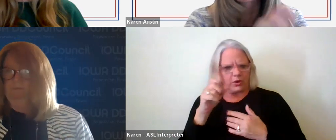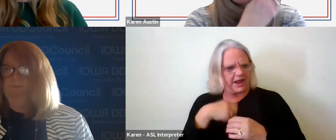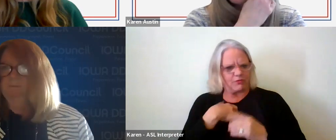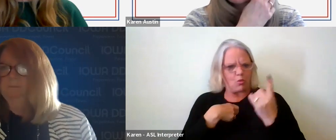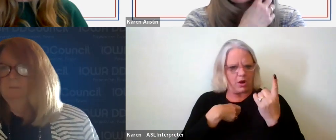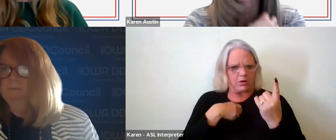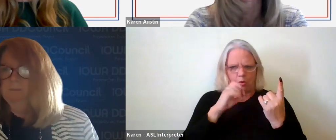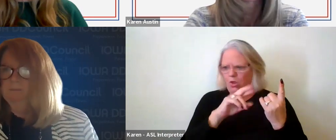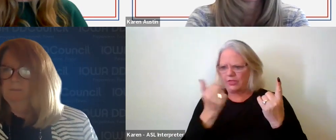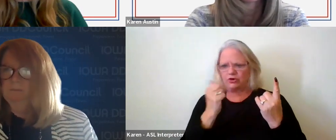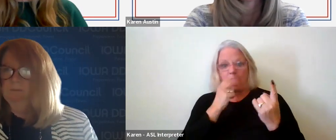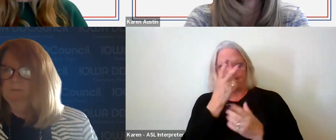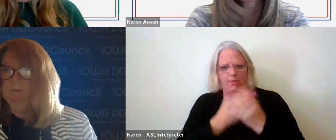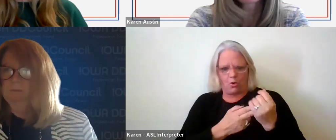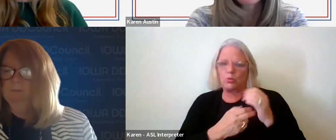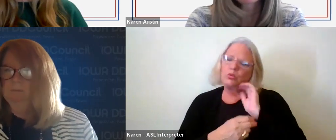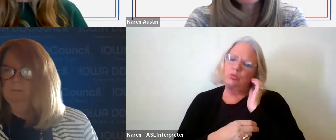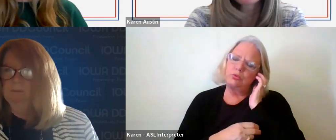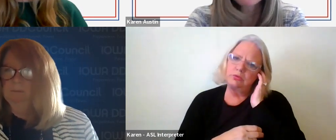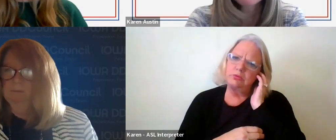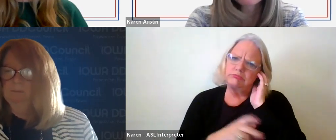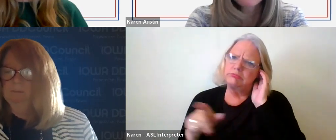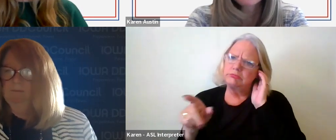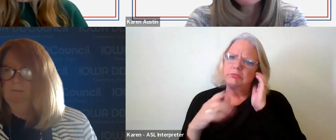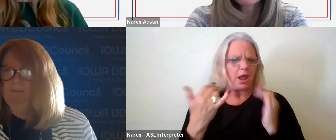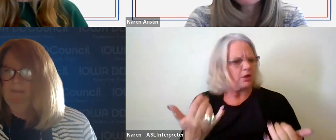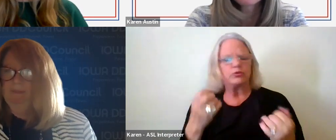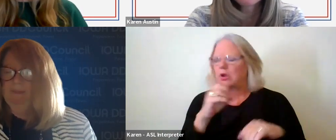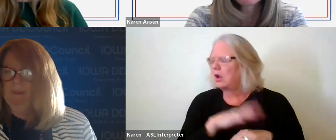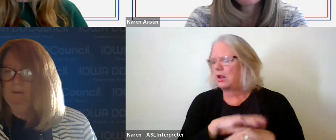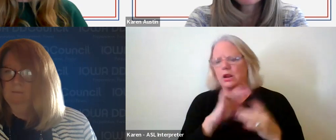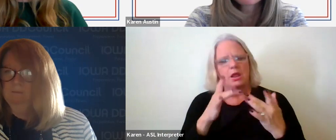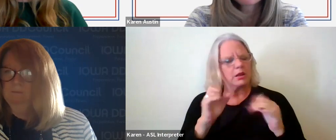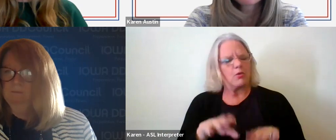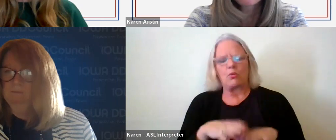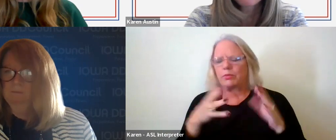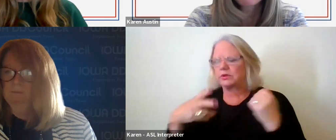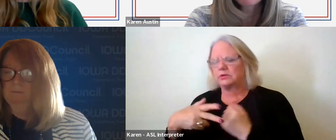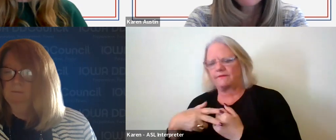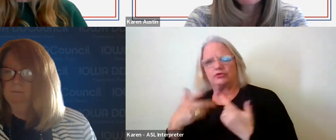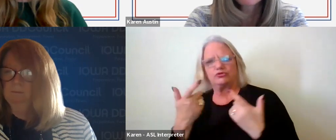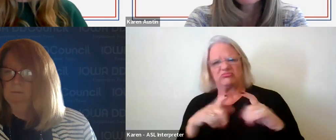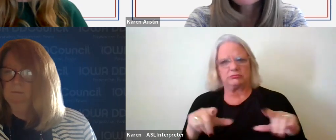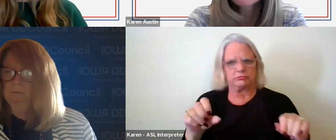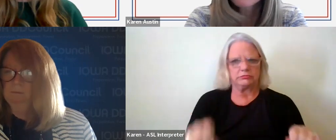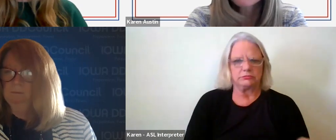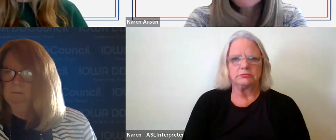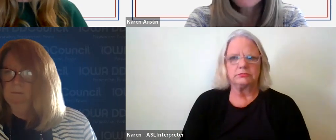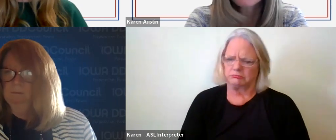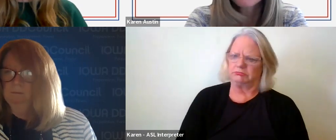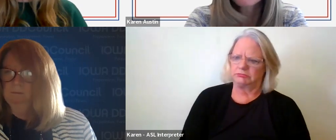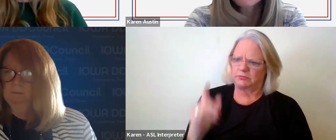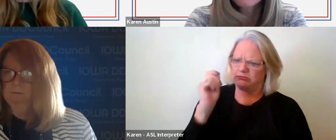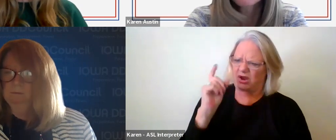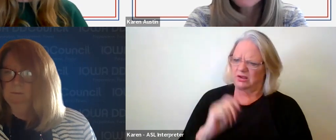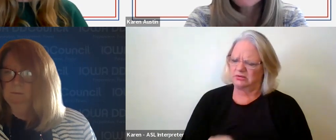other? Well, you should be able to do that online. So I'm a little surprised by